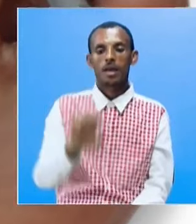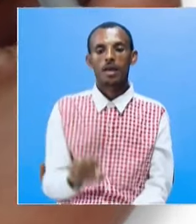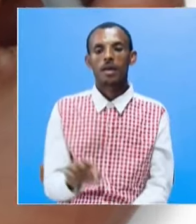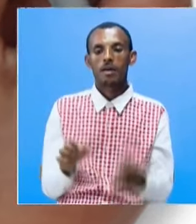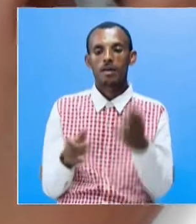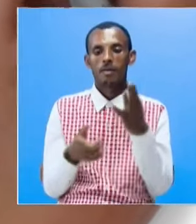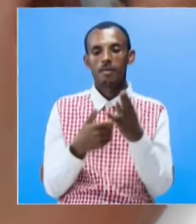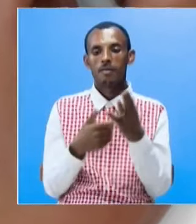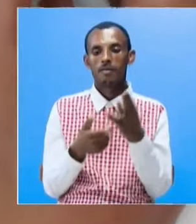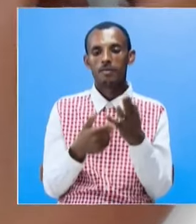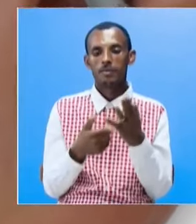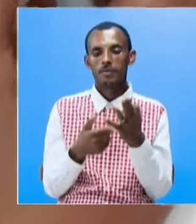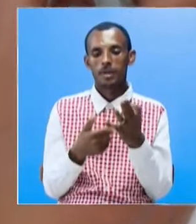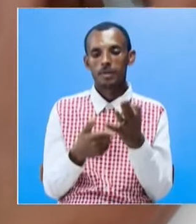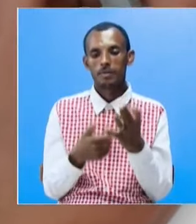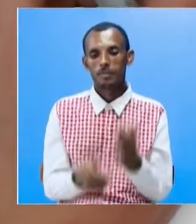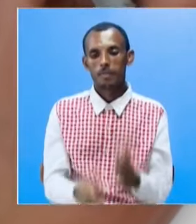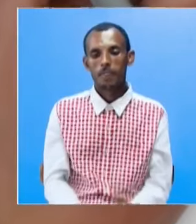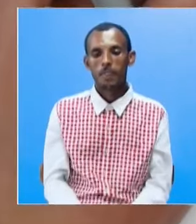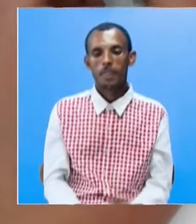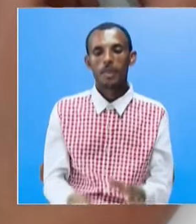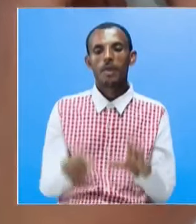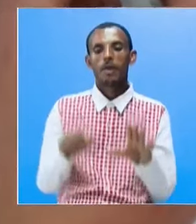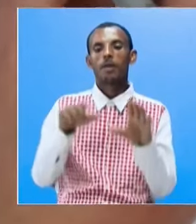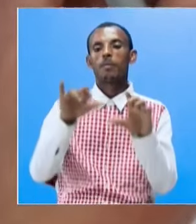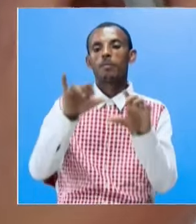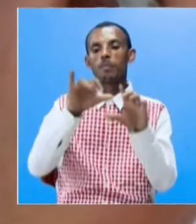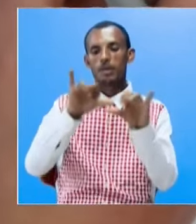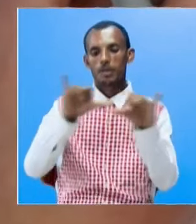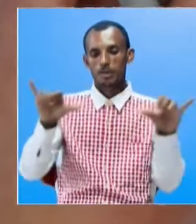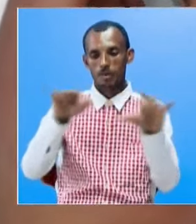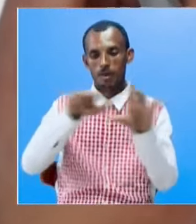Measure of B with E,